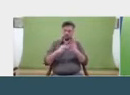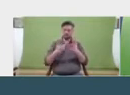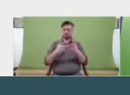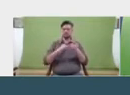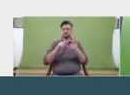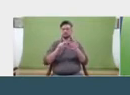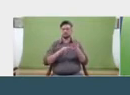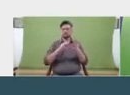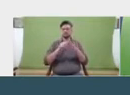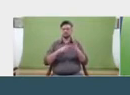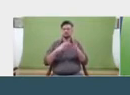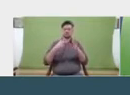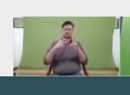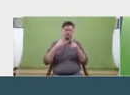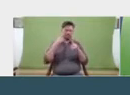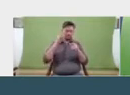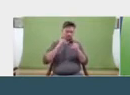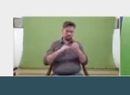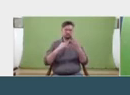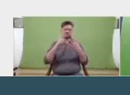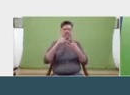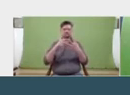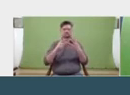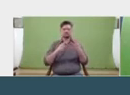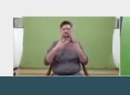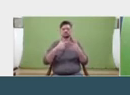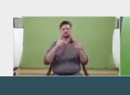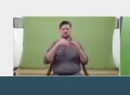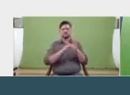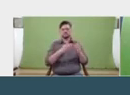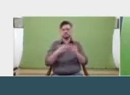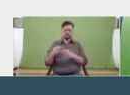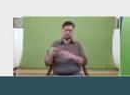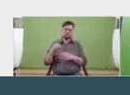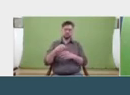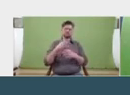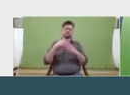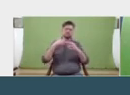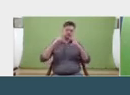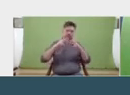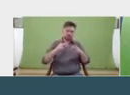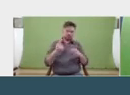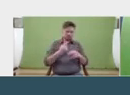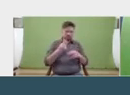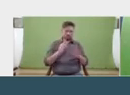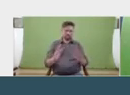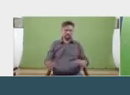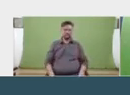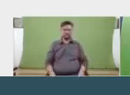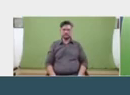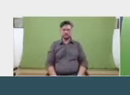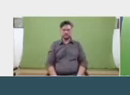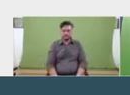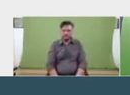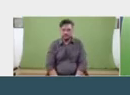major core areas of linguistics and we study any property through these things next the